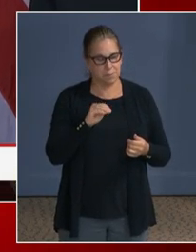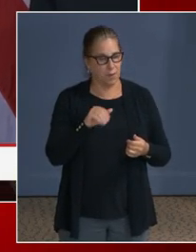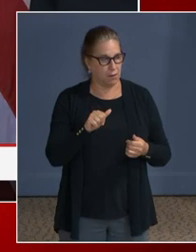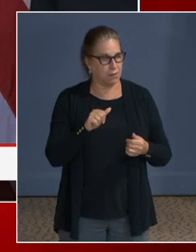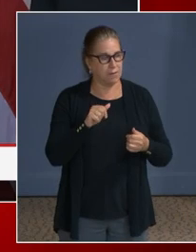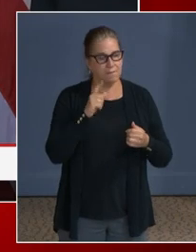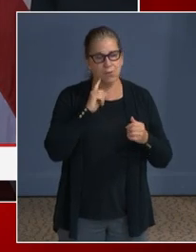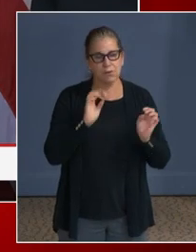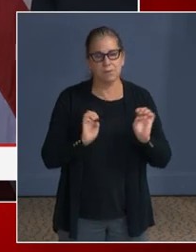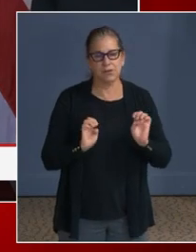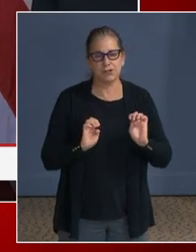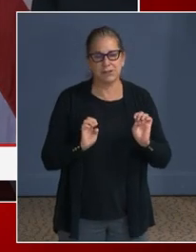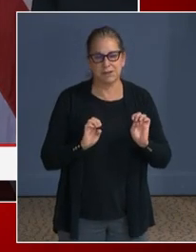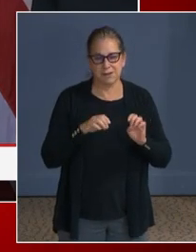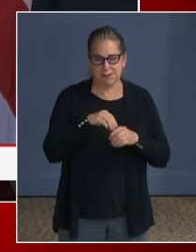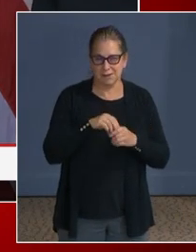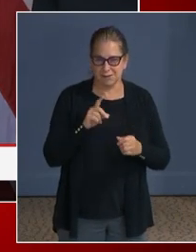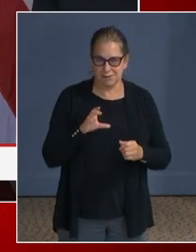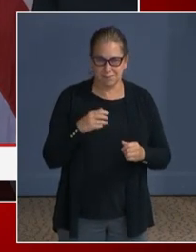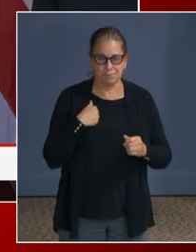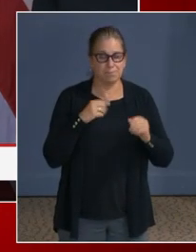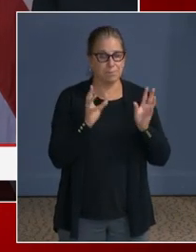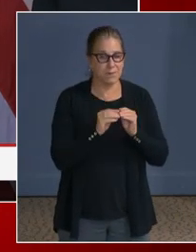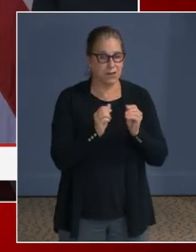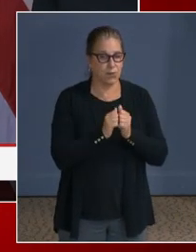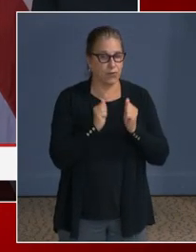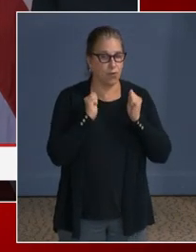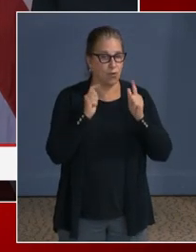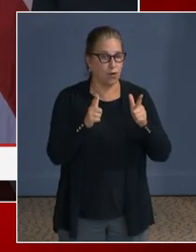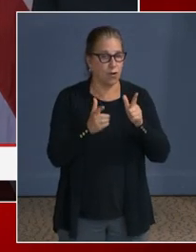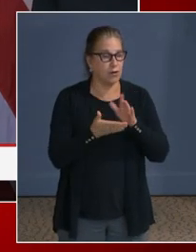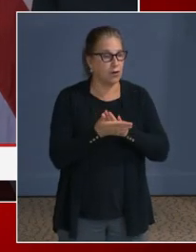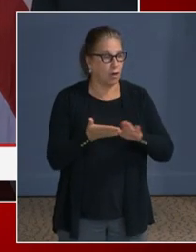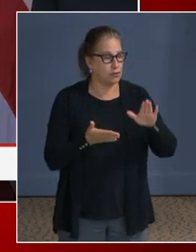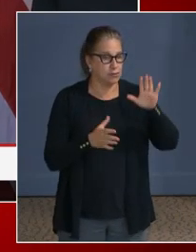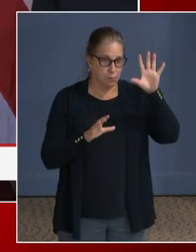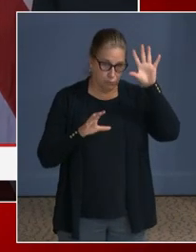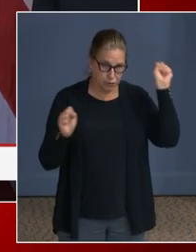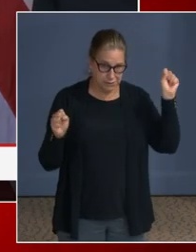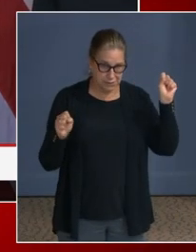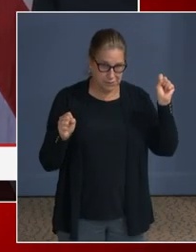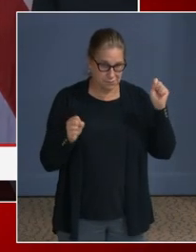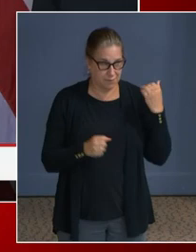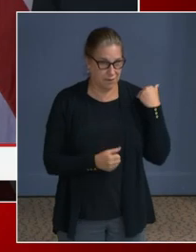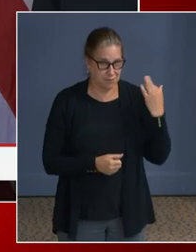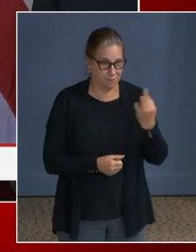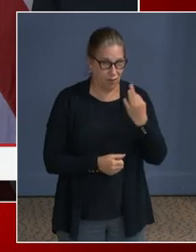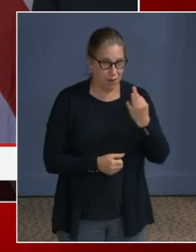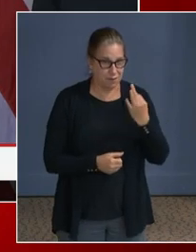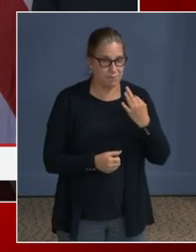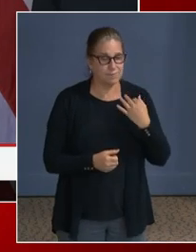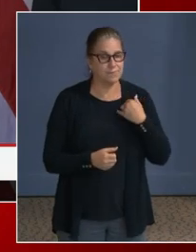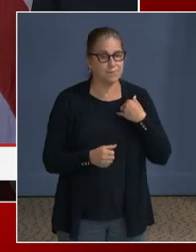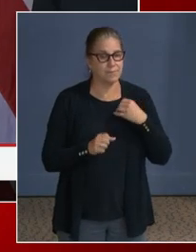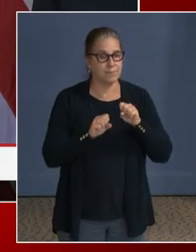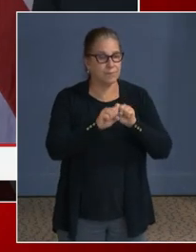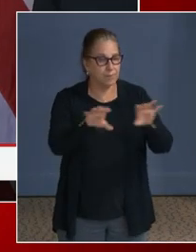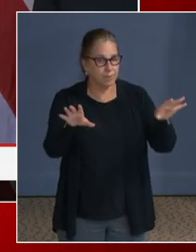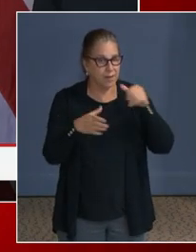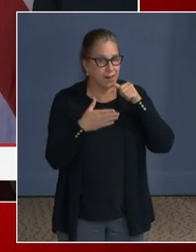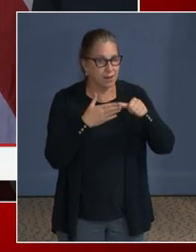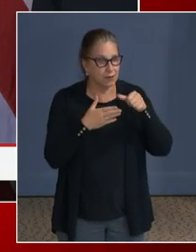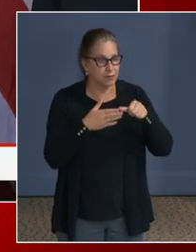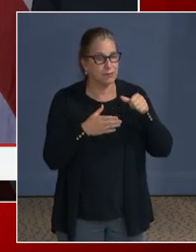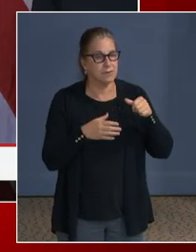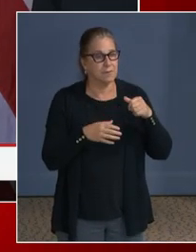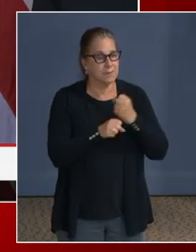and on Friday, we issued a letter to ensure that they were in compliance with everything that we needed to each of the